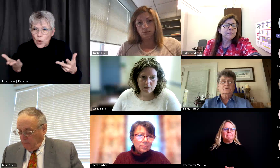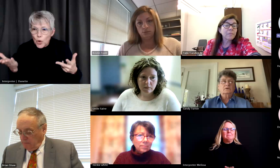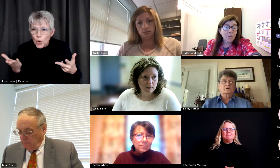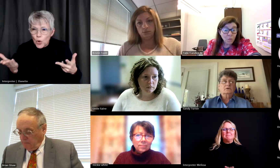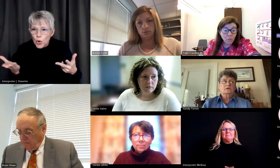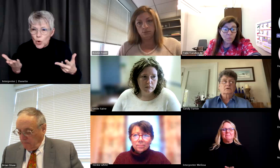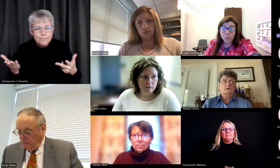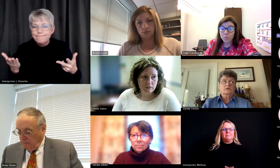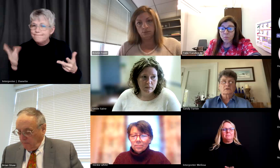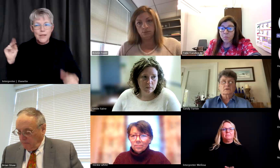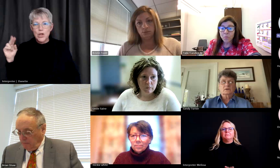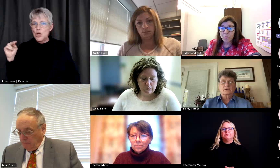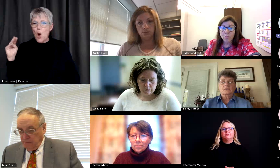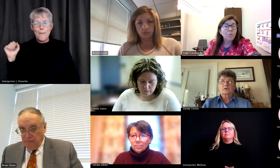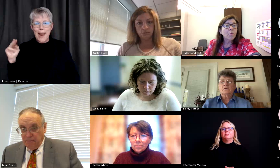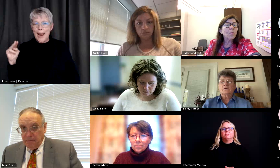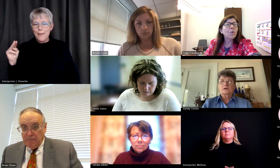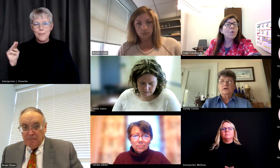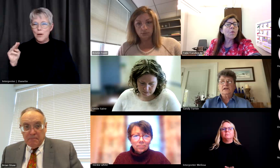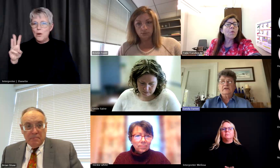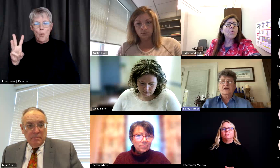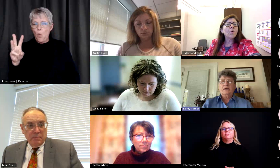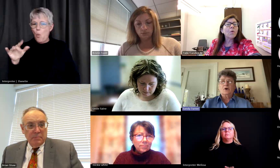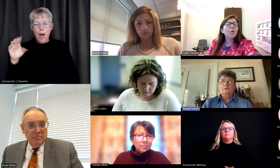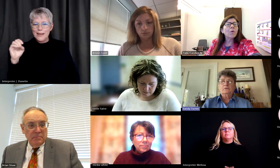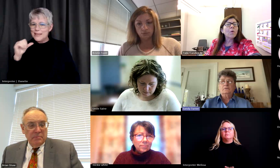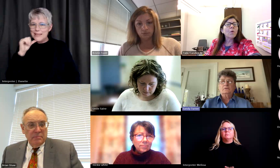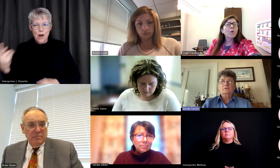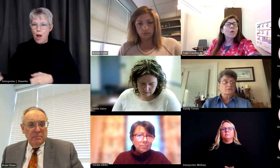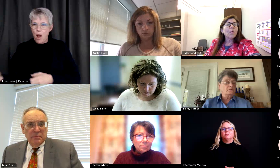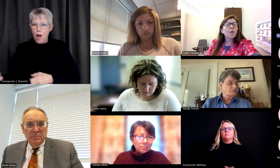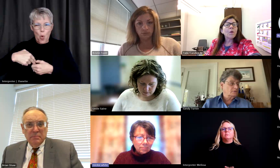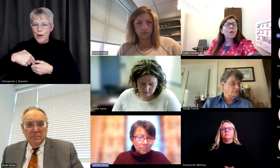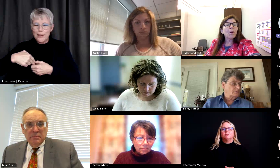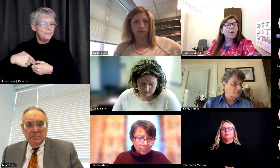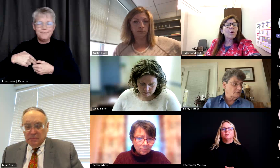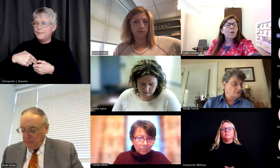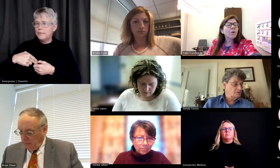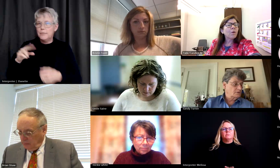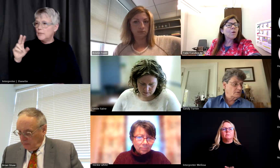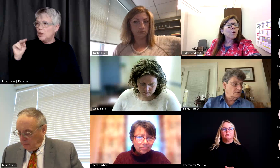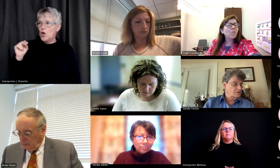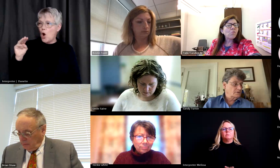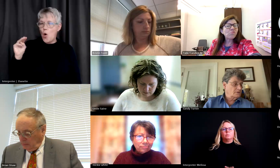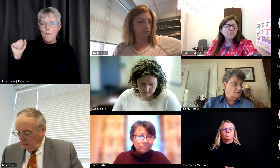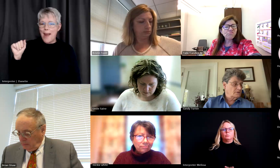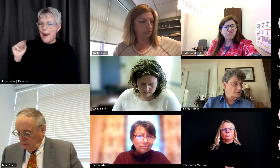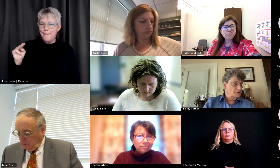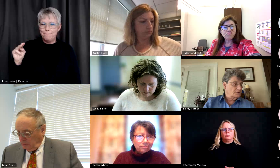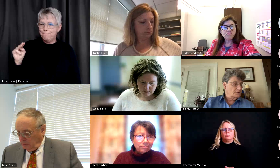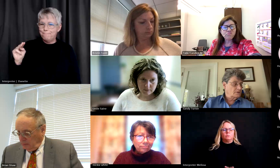No, ma'am. Wallace has never joined. He never came on? No, ma'am.